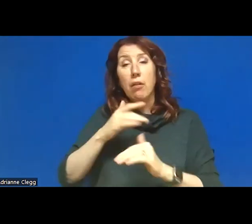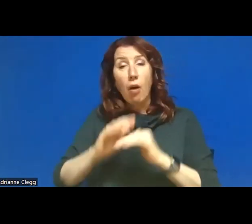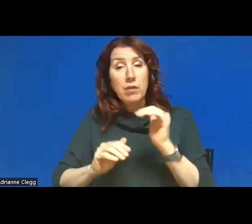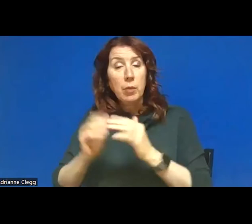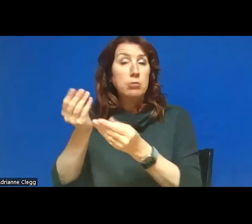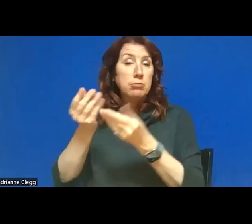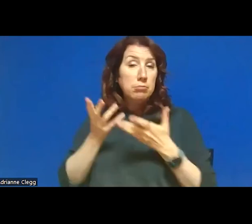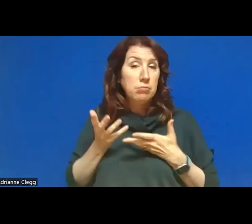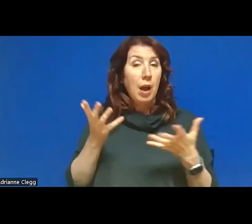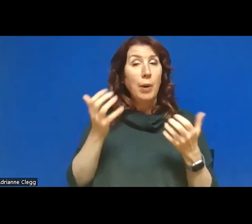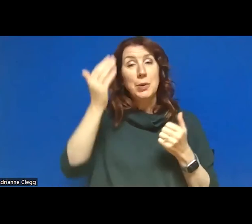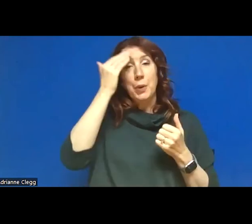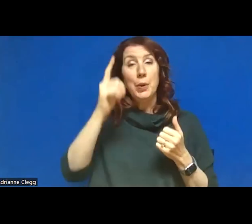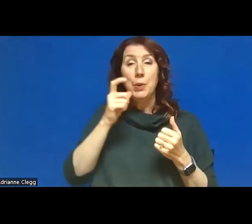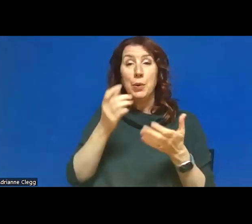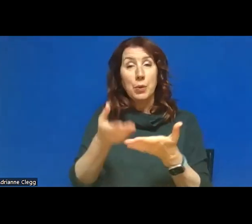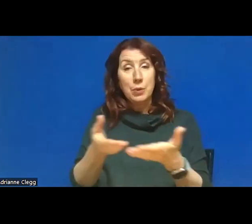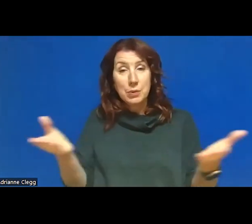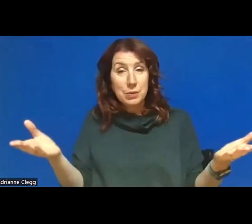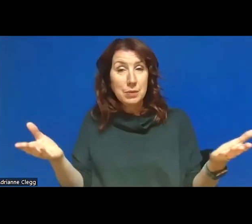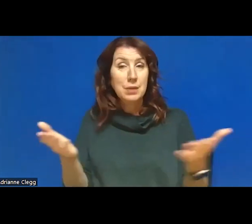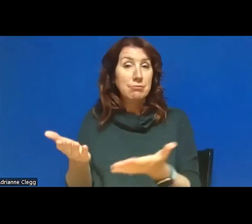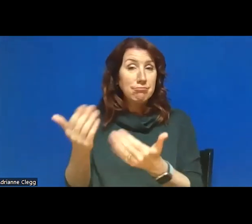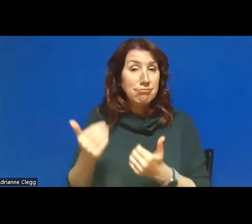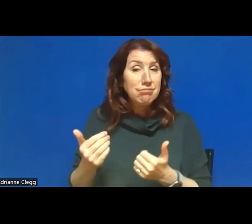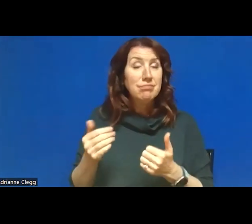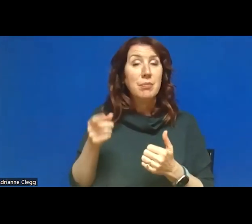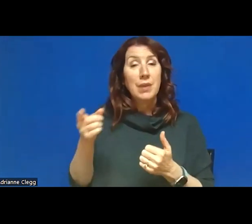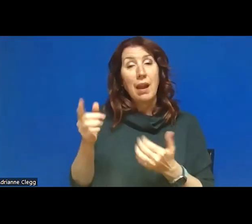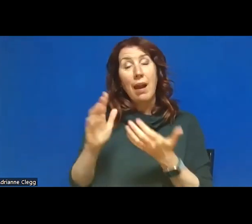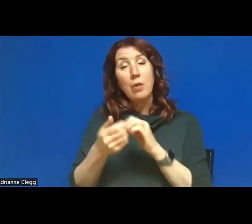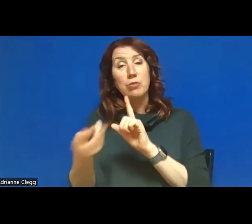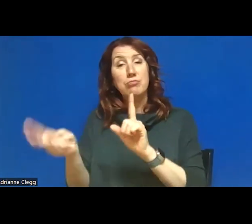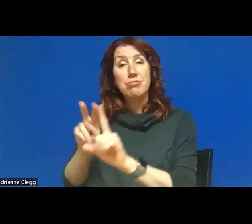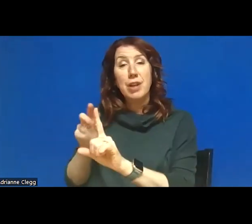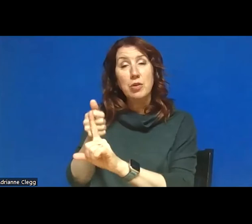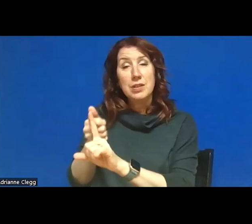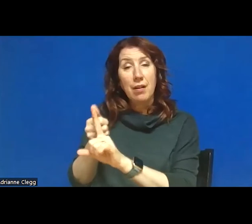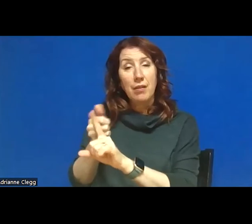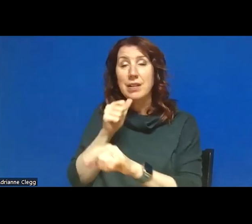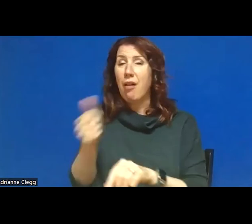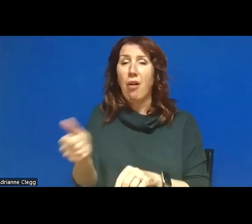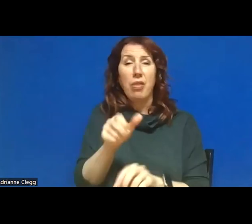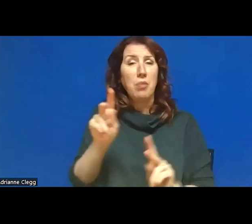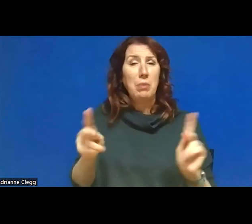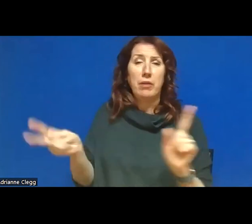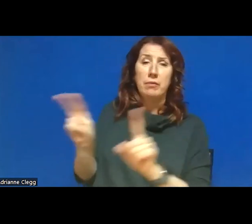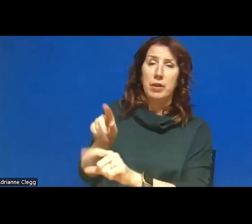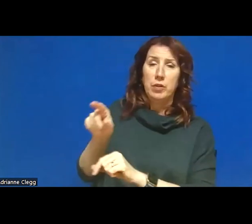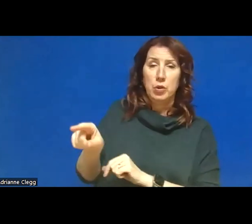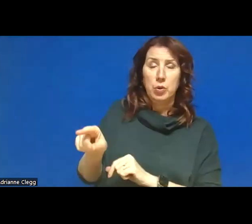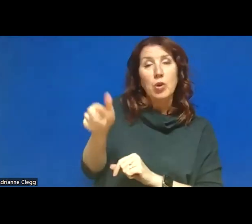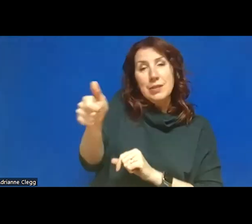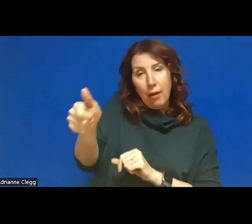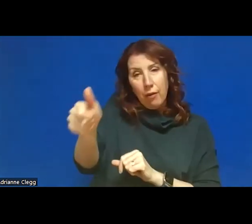you. I want to know who you are, how you see yourself, not how other people see you, how you